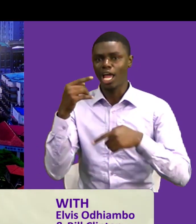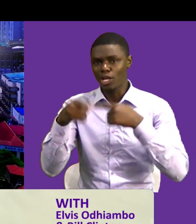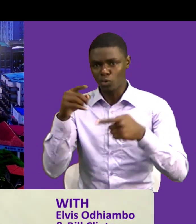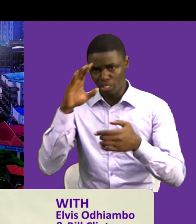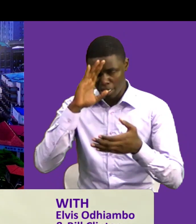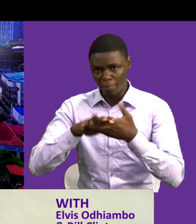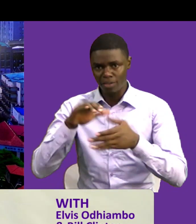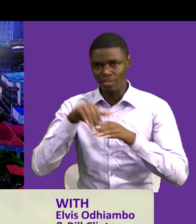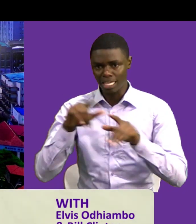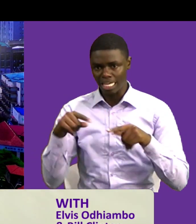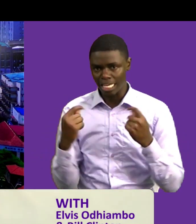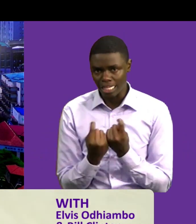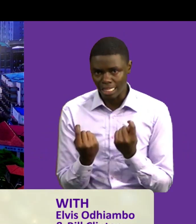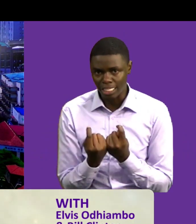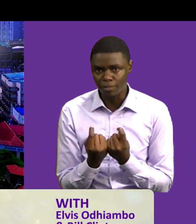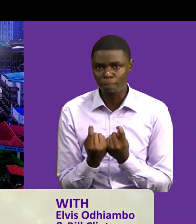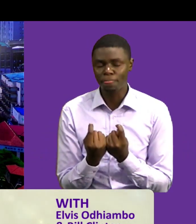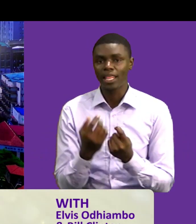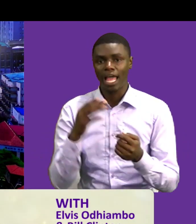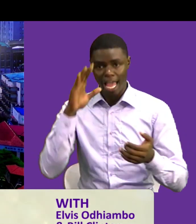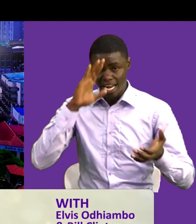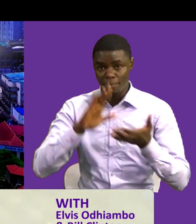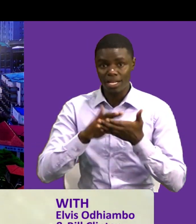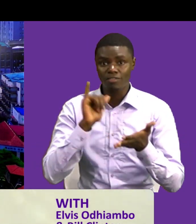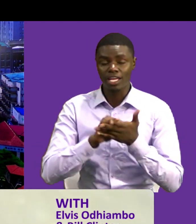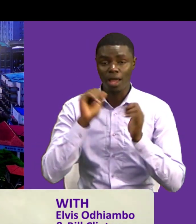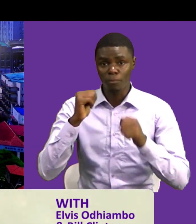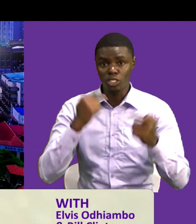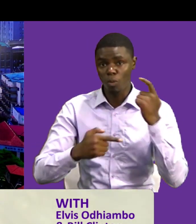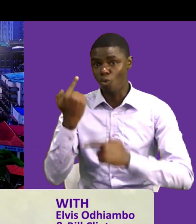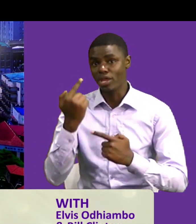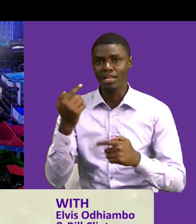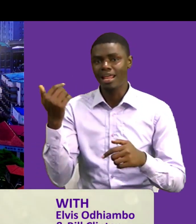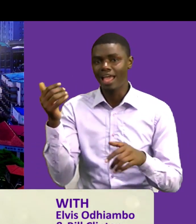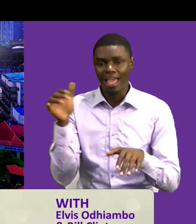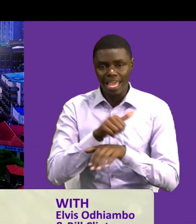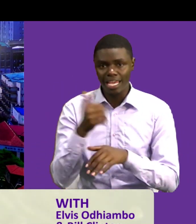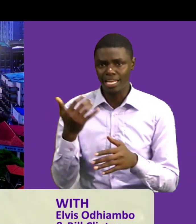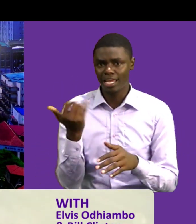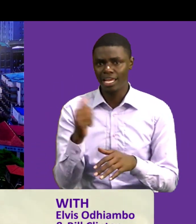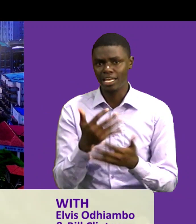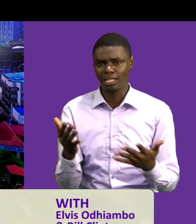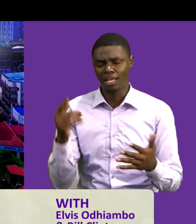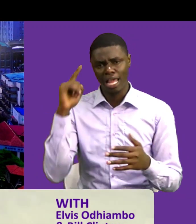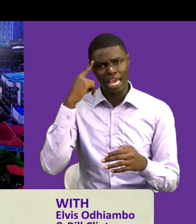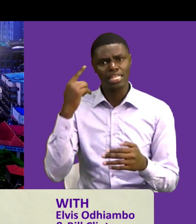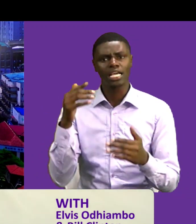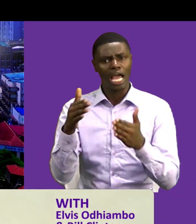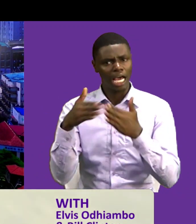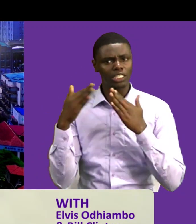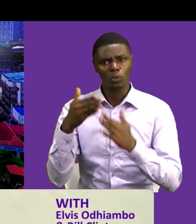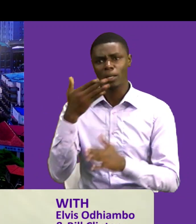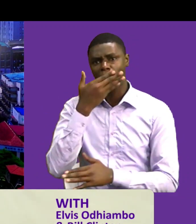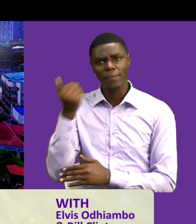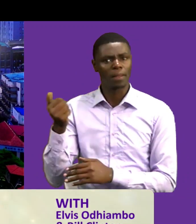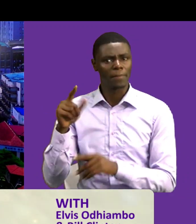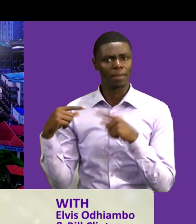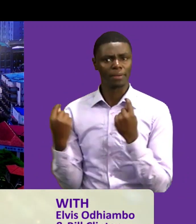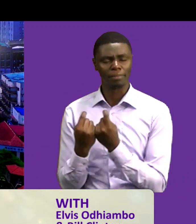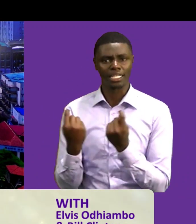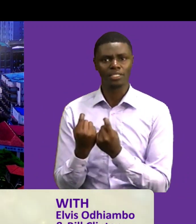believing in the squad and believe that they can win anything, I think Arsenal is still a better side. They are